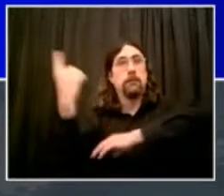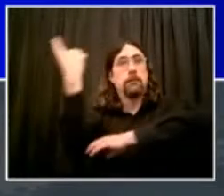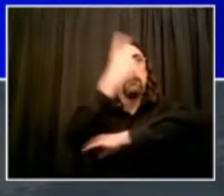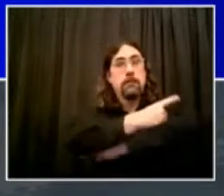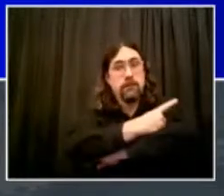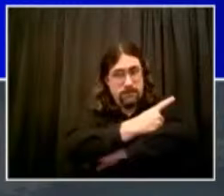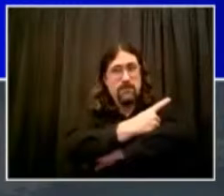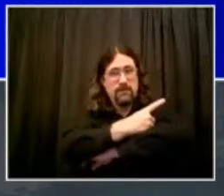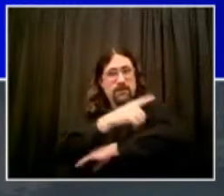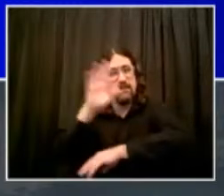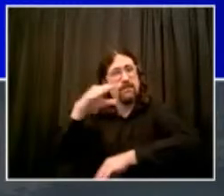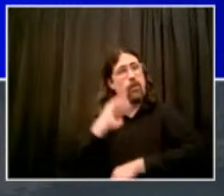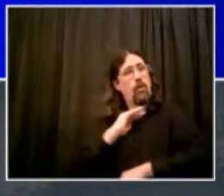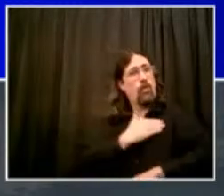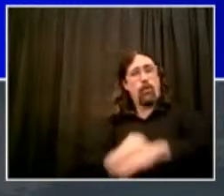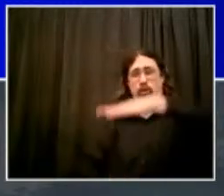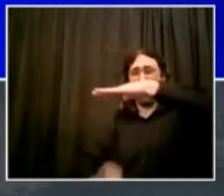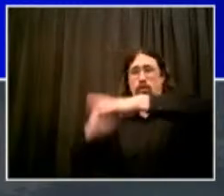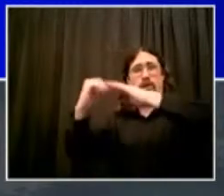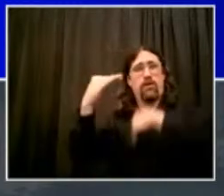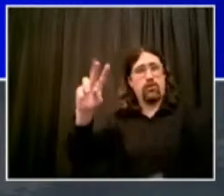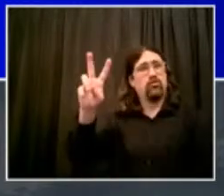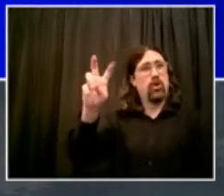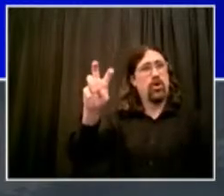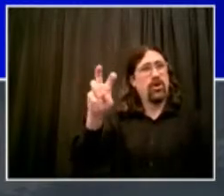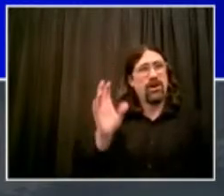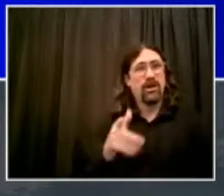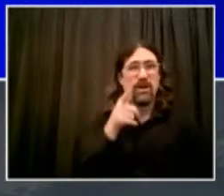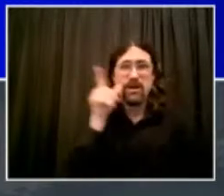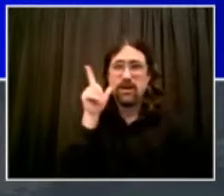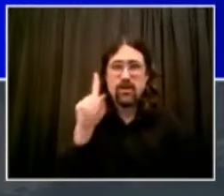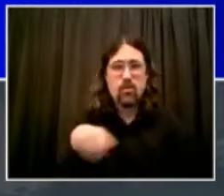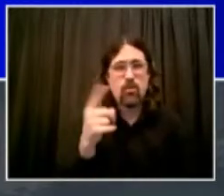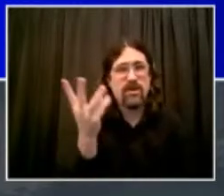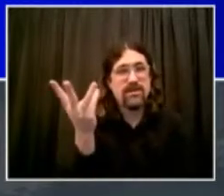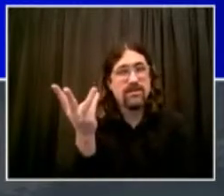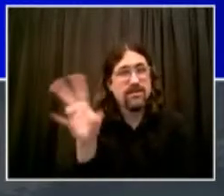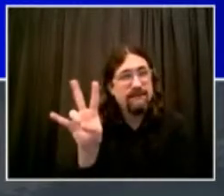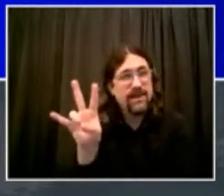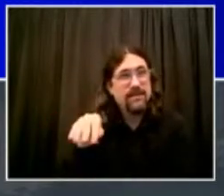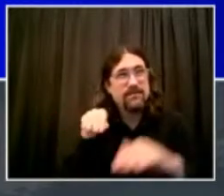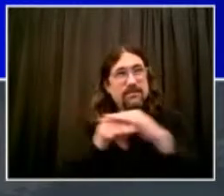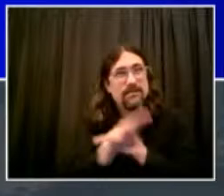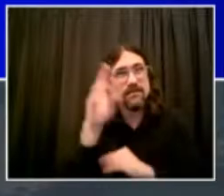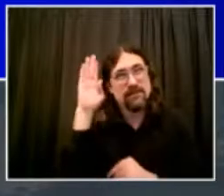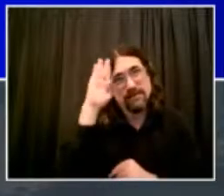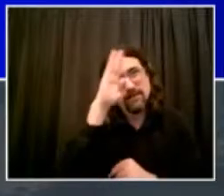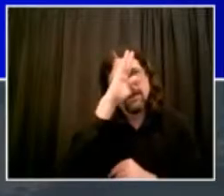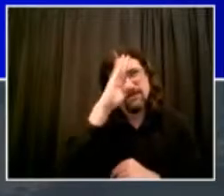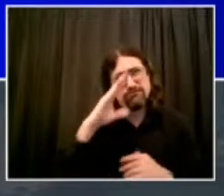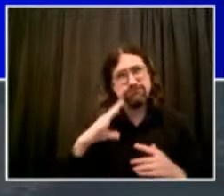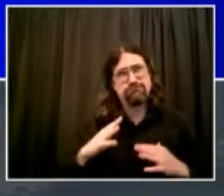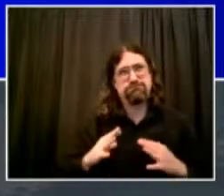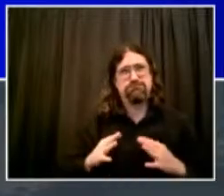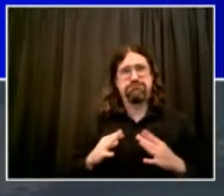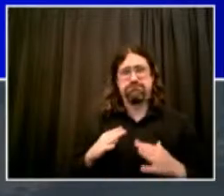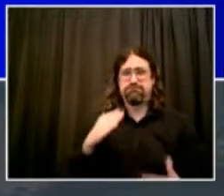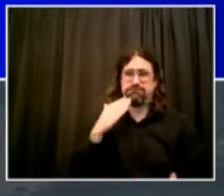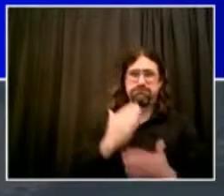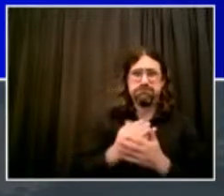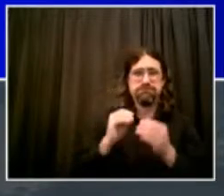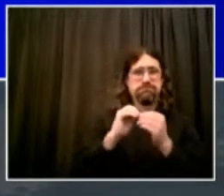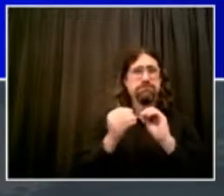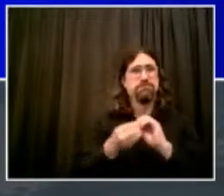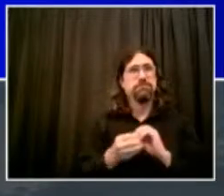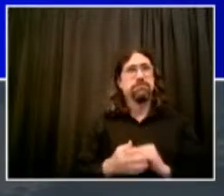patients. Second, daily number of people in health and hospitals ICUs. That threshold is 375 today. A good